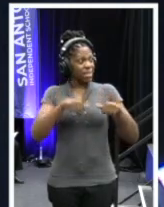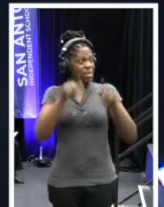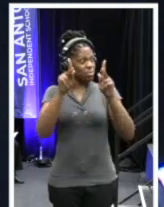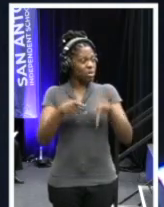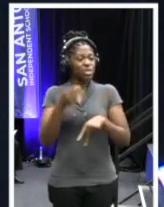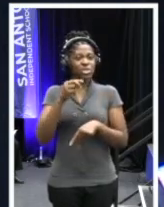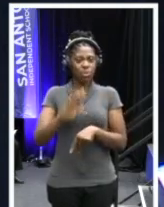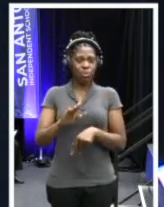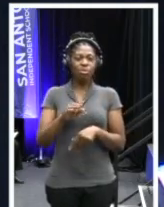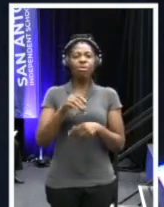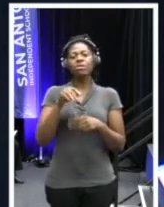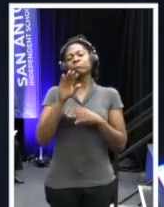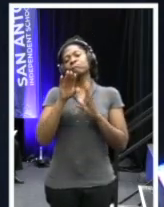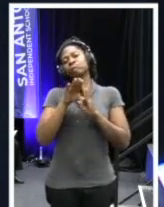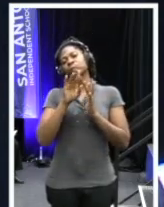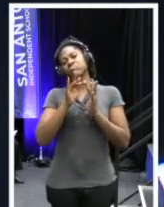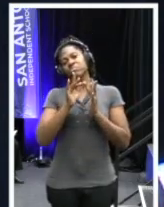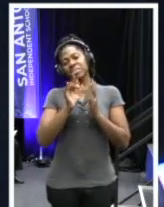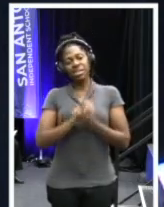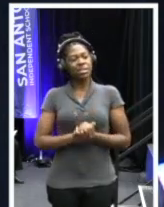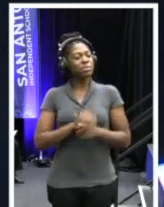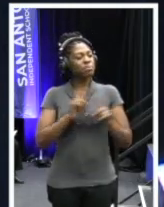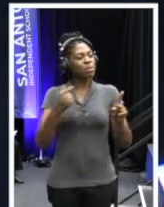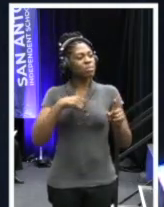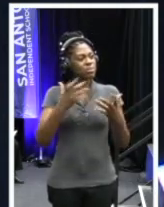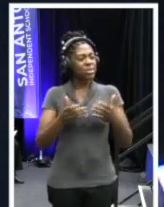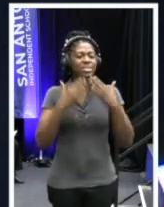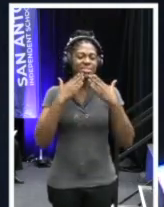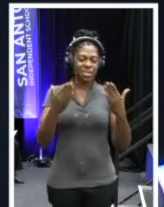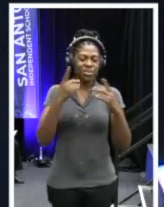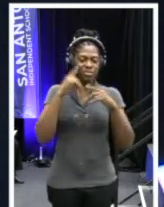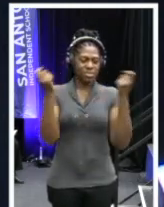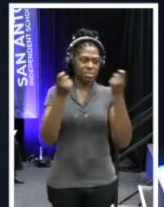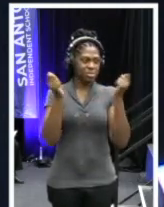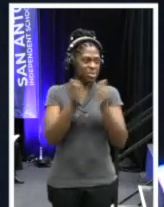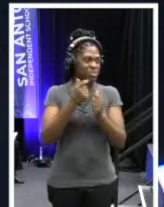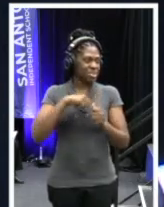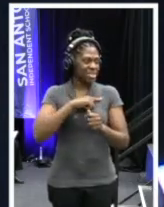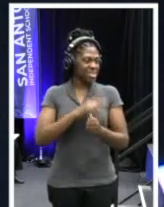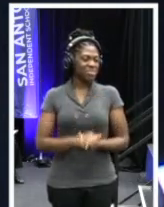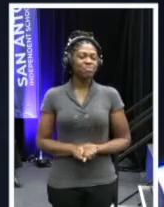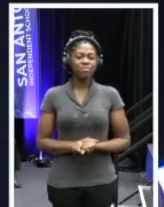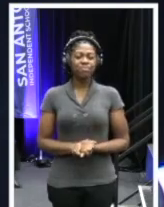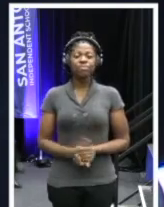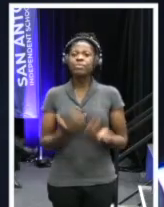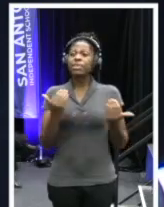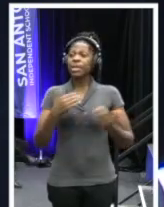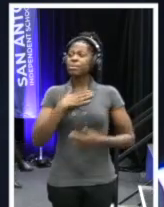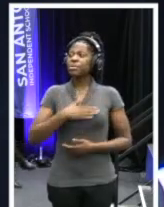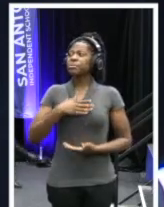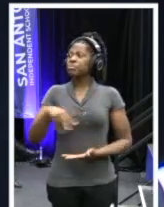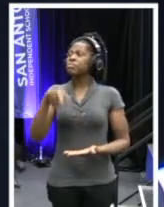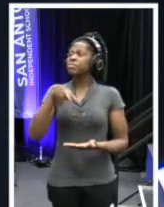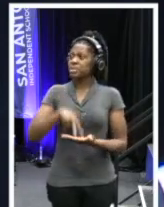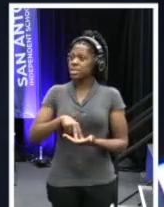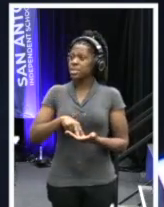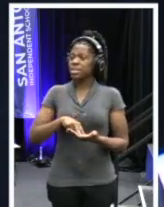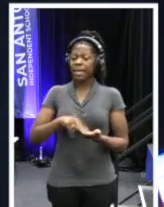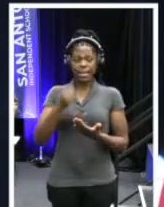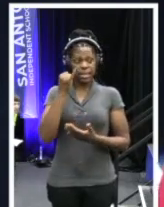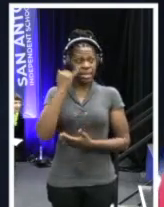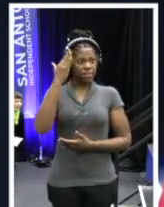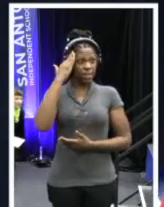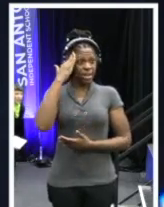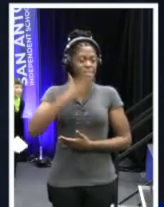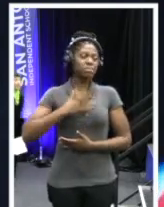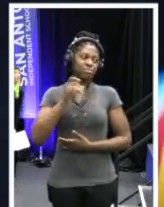virtually. Thank you for being with us to celebrate. Will everyone please rise and remove your hats